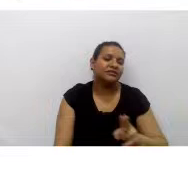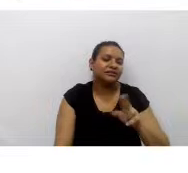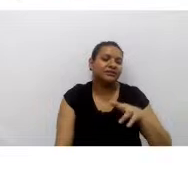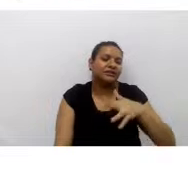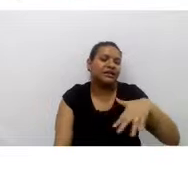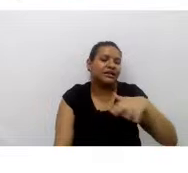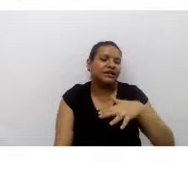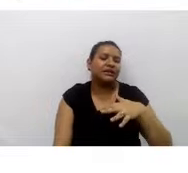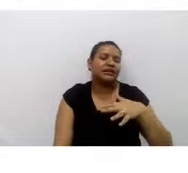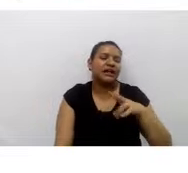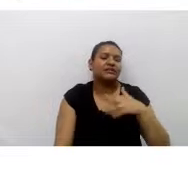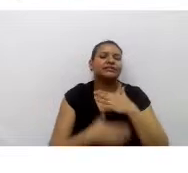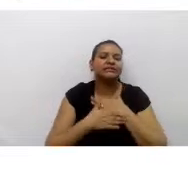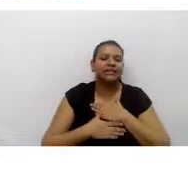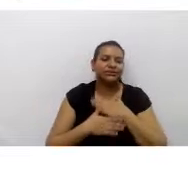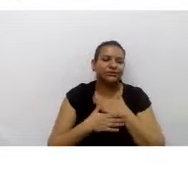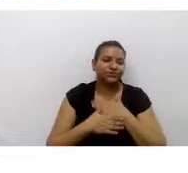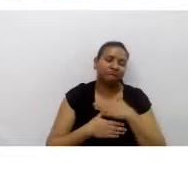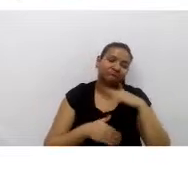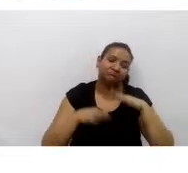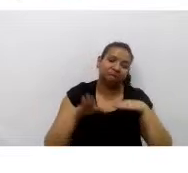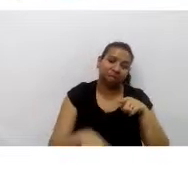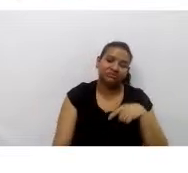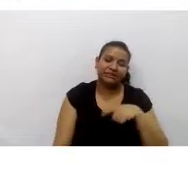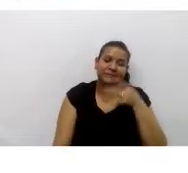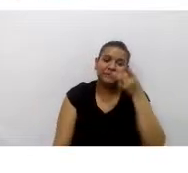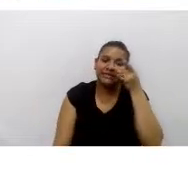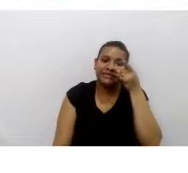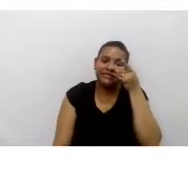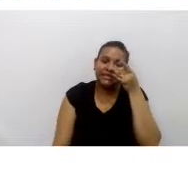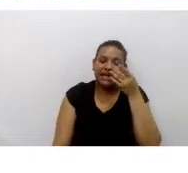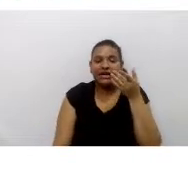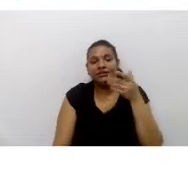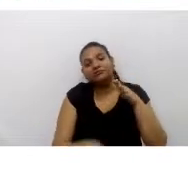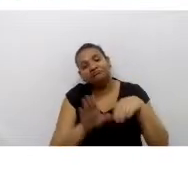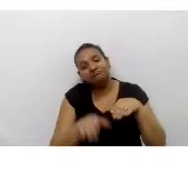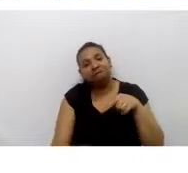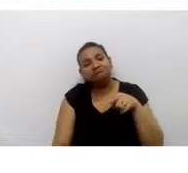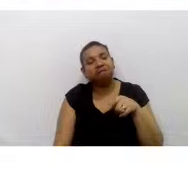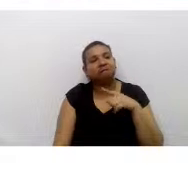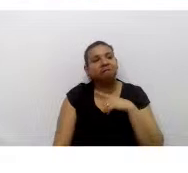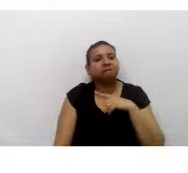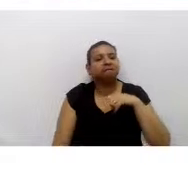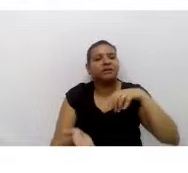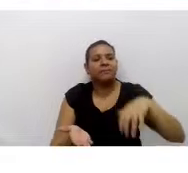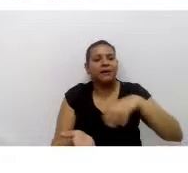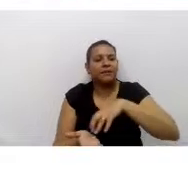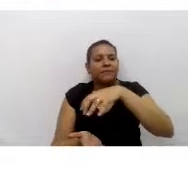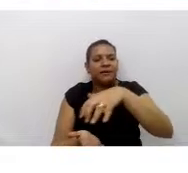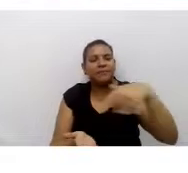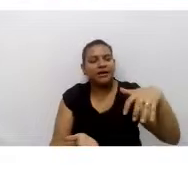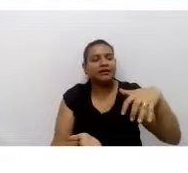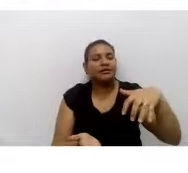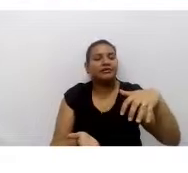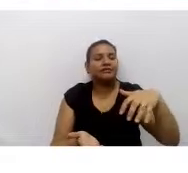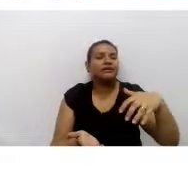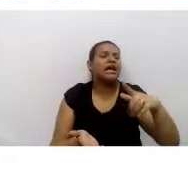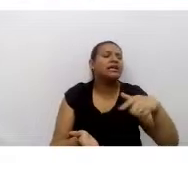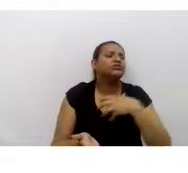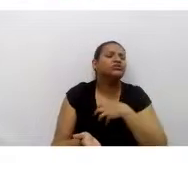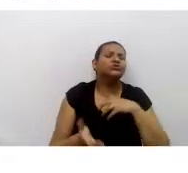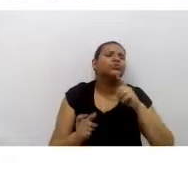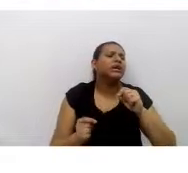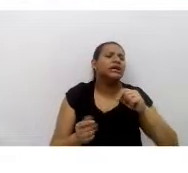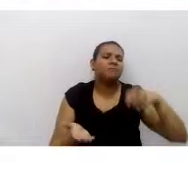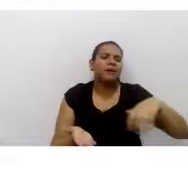class, you can use stations. Now, station work is this idea of splitting students into groups and setting different tasks